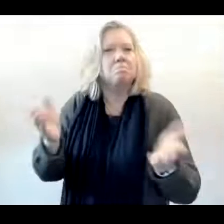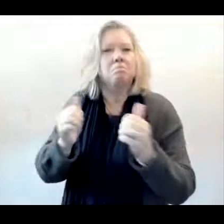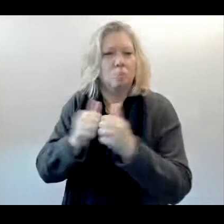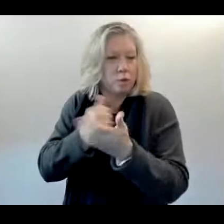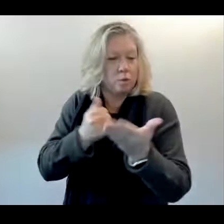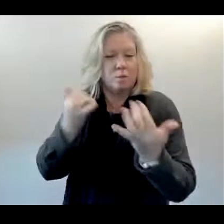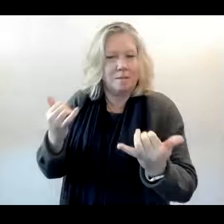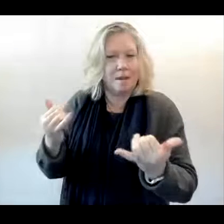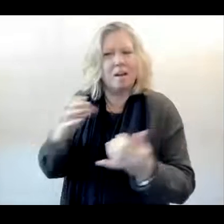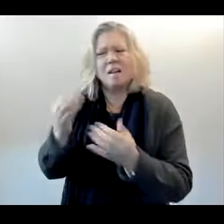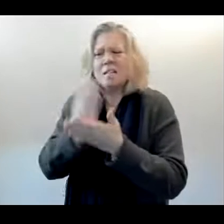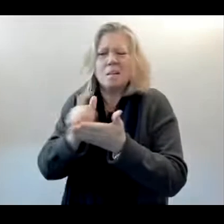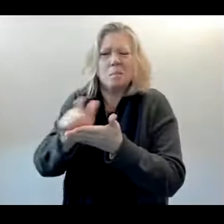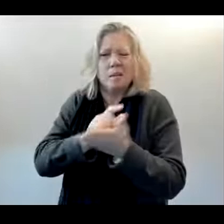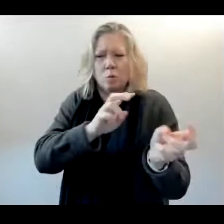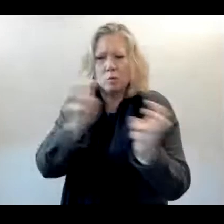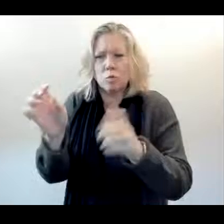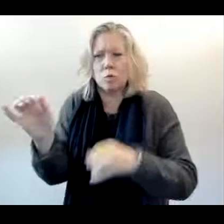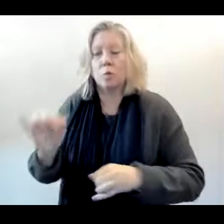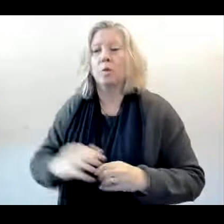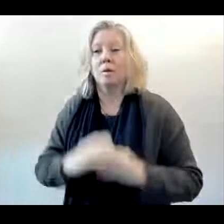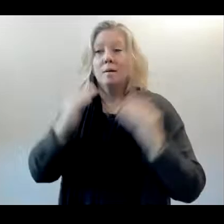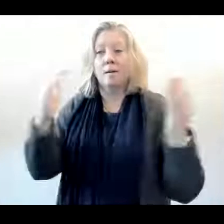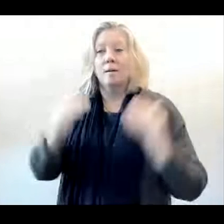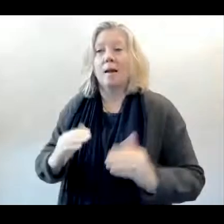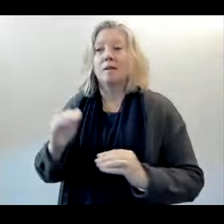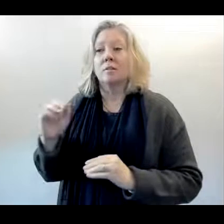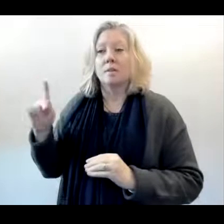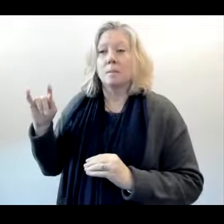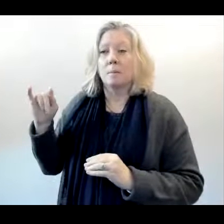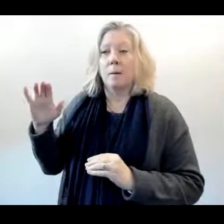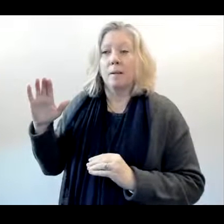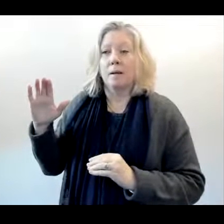The next item on the agenda is public comment.